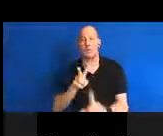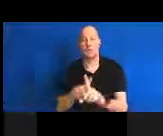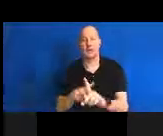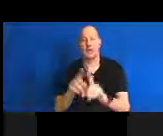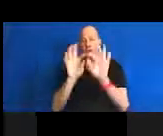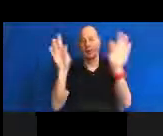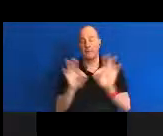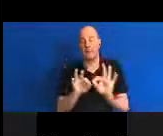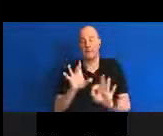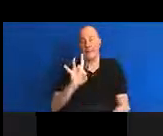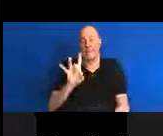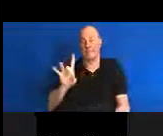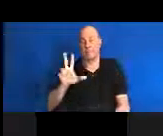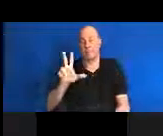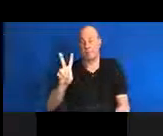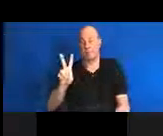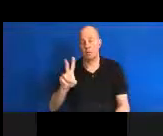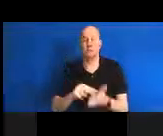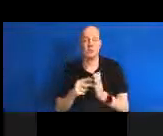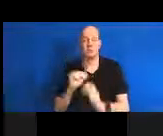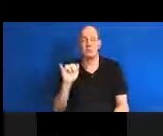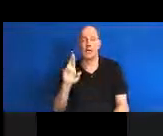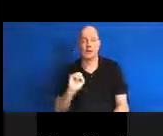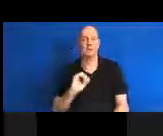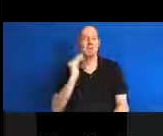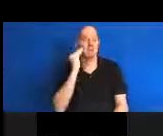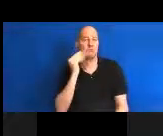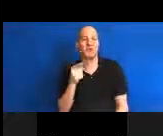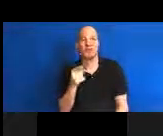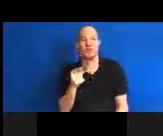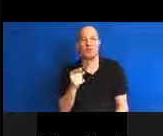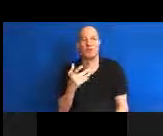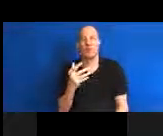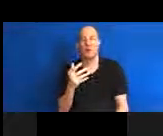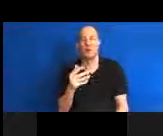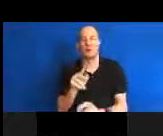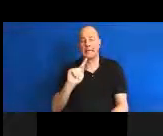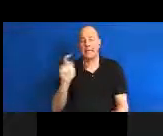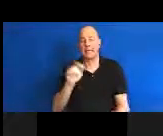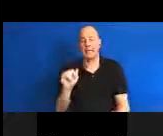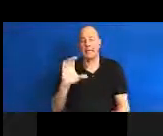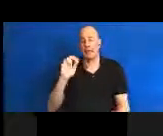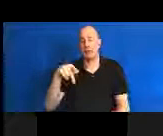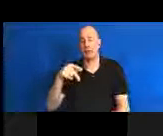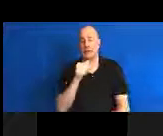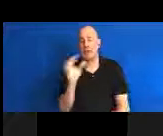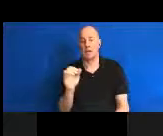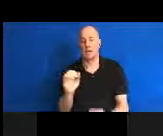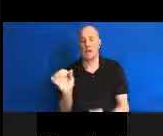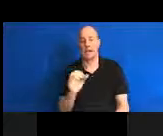8832, that will let the IRS know that you'd like taxed as a corporation rather than what the default may have